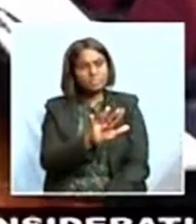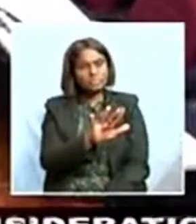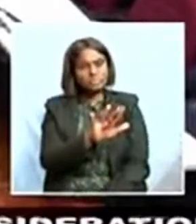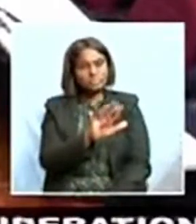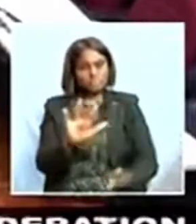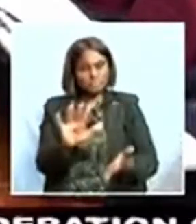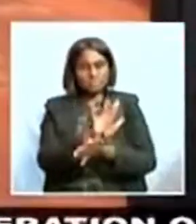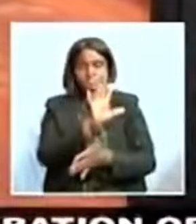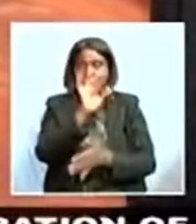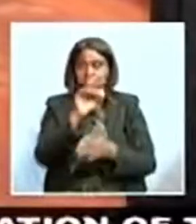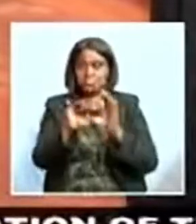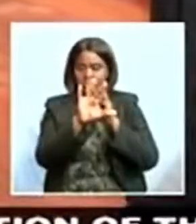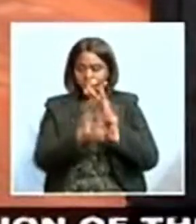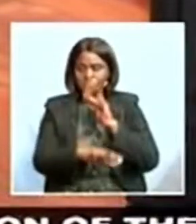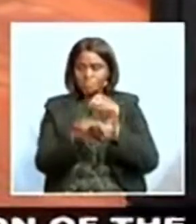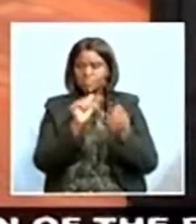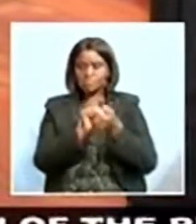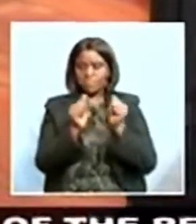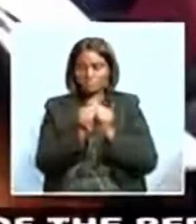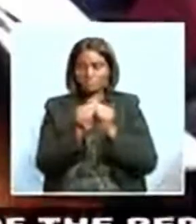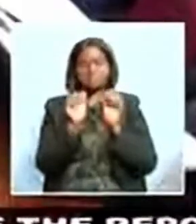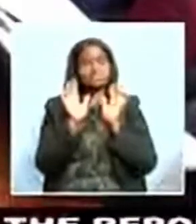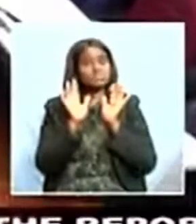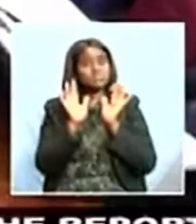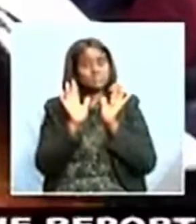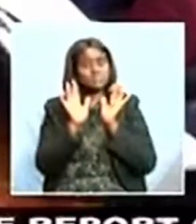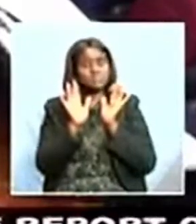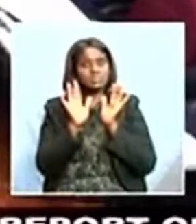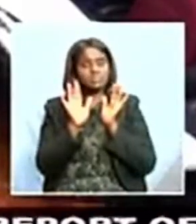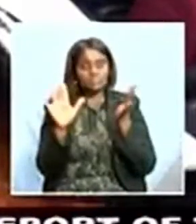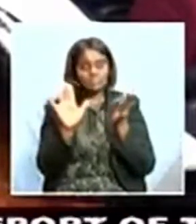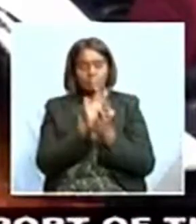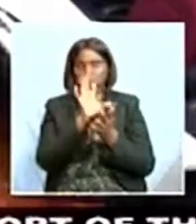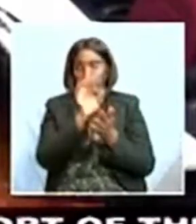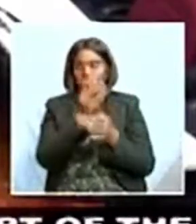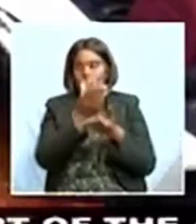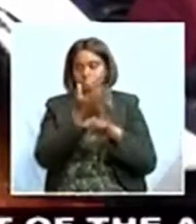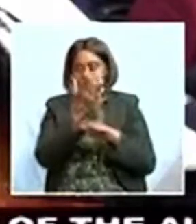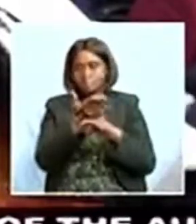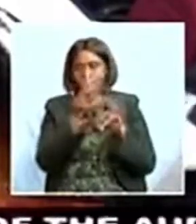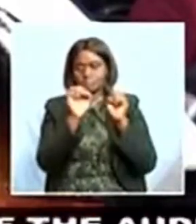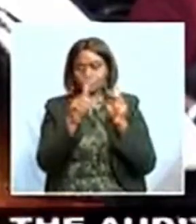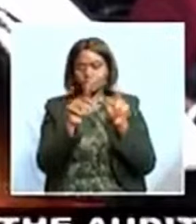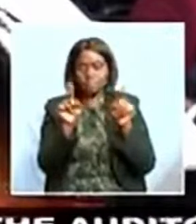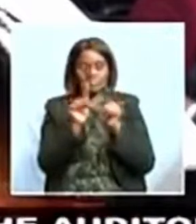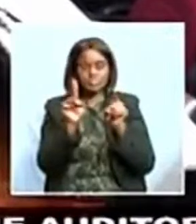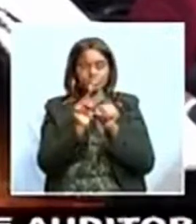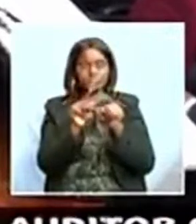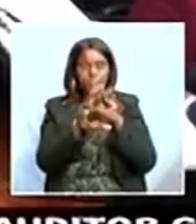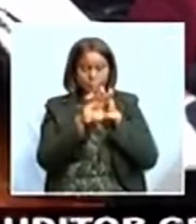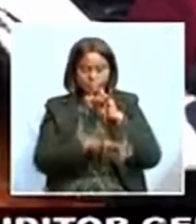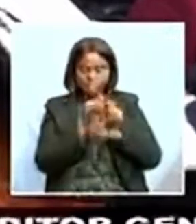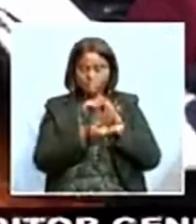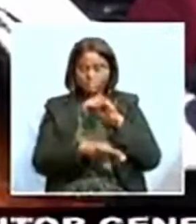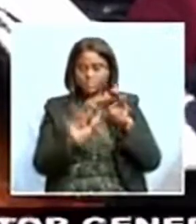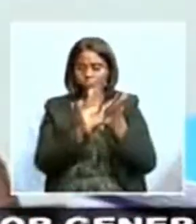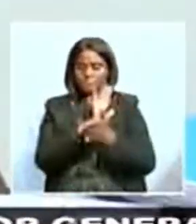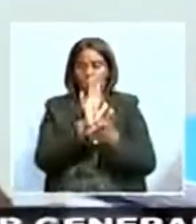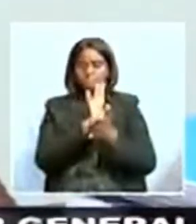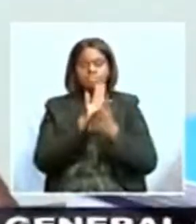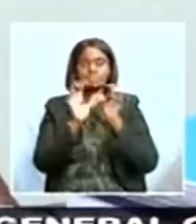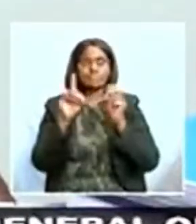On page 9, under cause of query. Oh, page just 9. on the top there. Okay. At the bottom of that page. At the bottom.